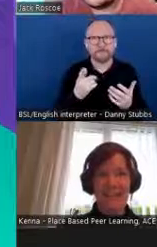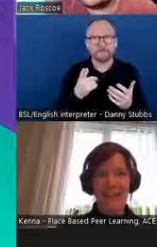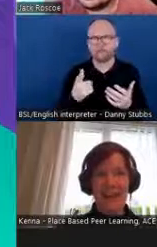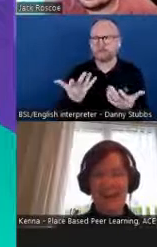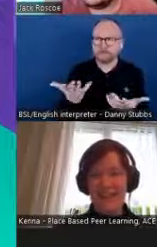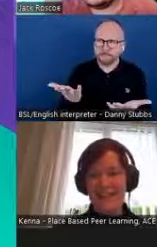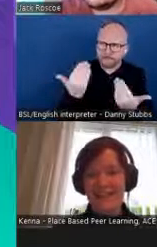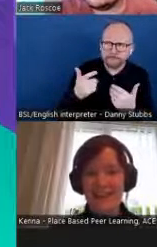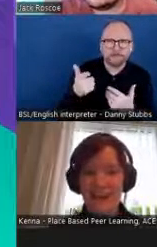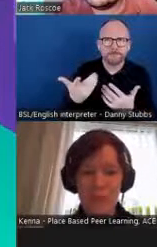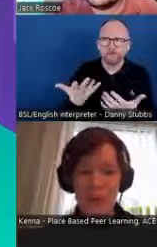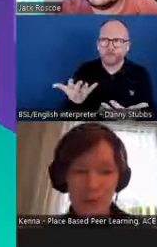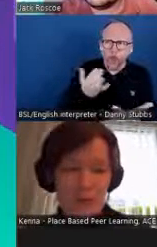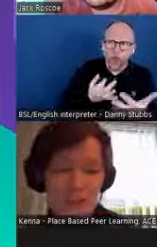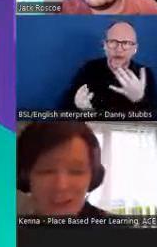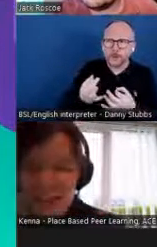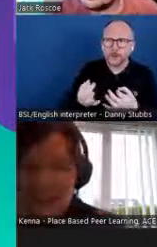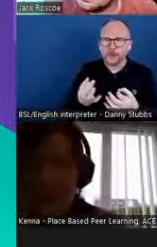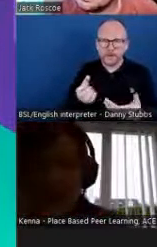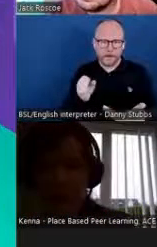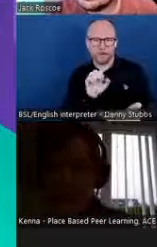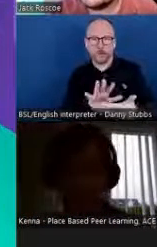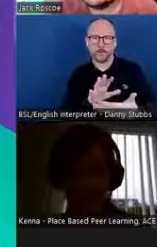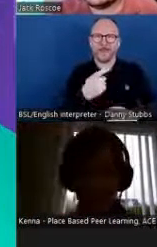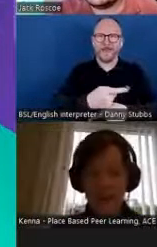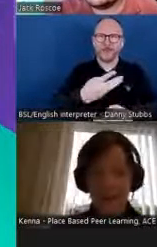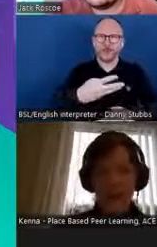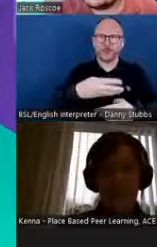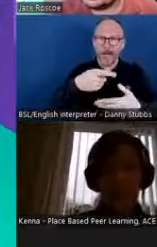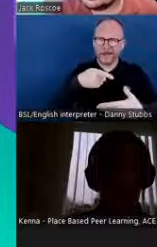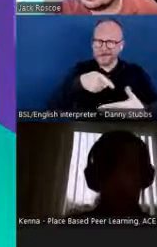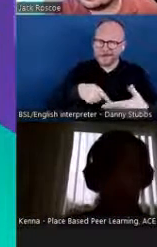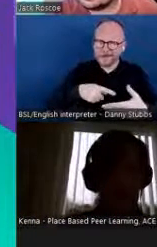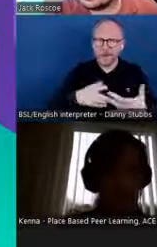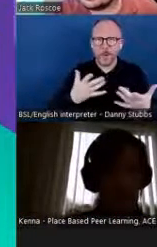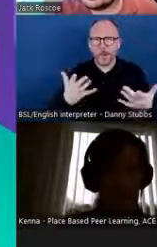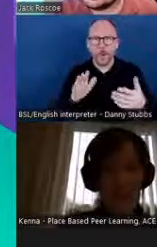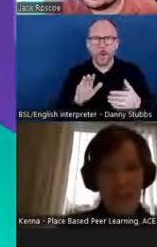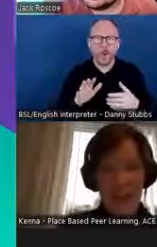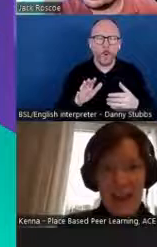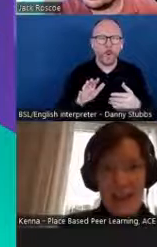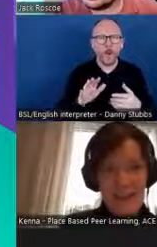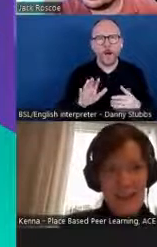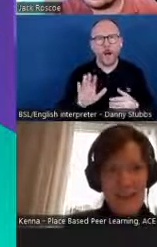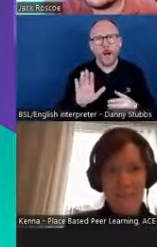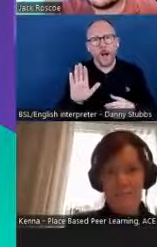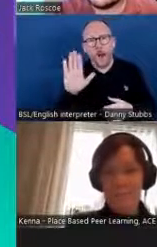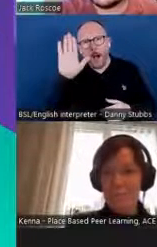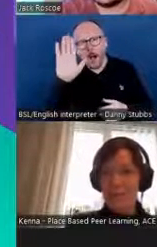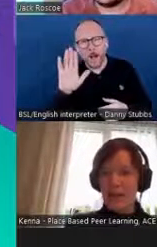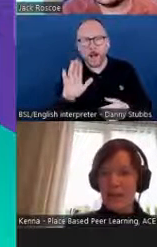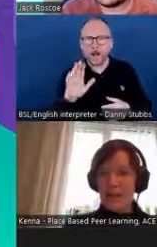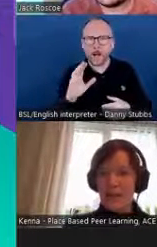hand and unmute to share your question. I'm going to go through the chat.